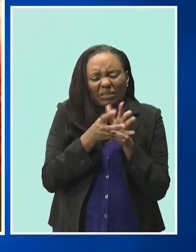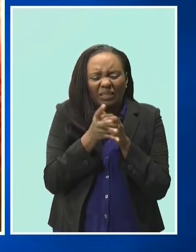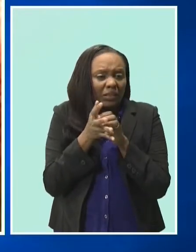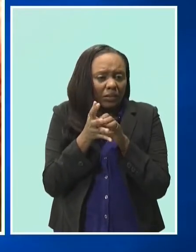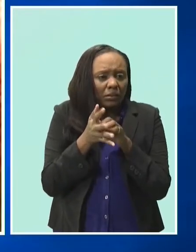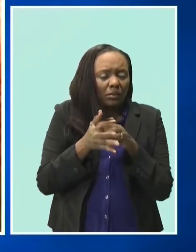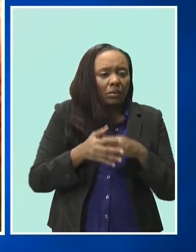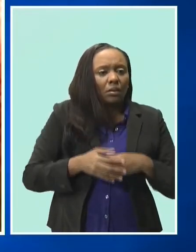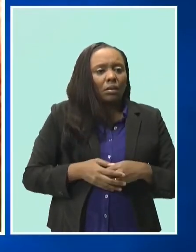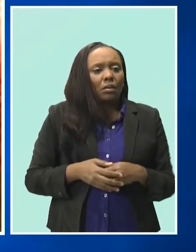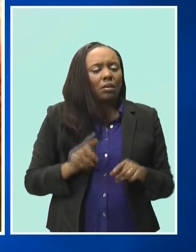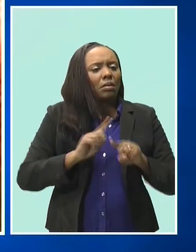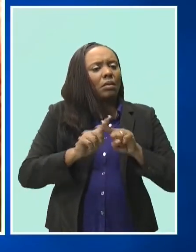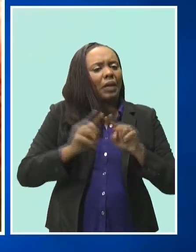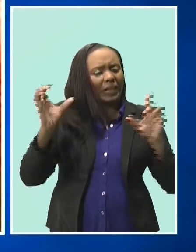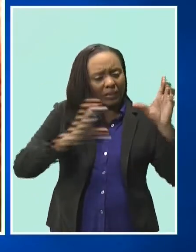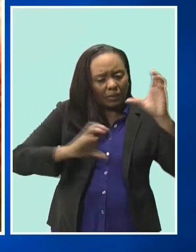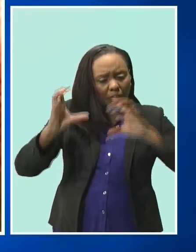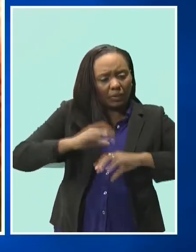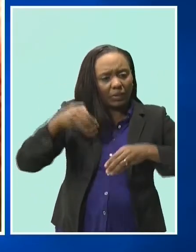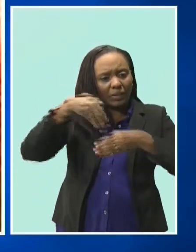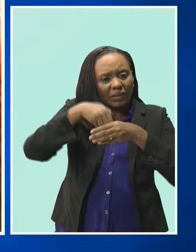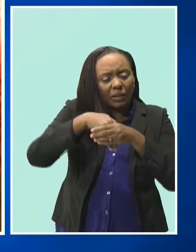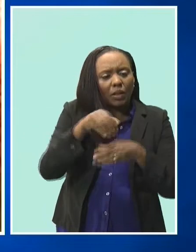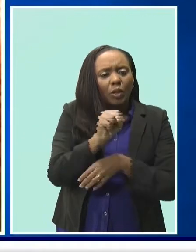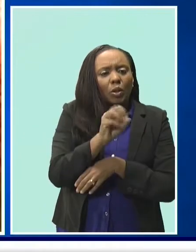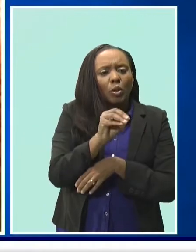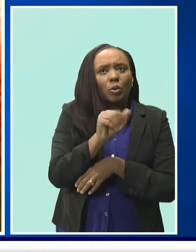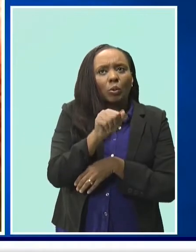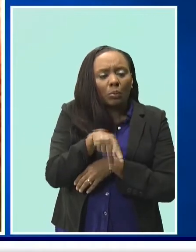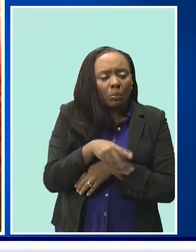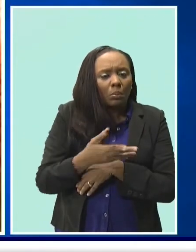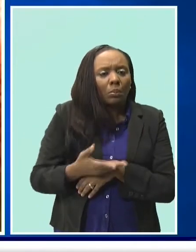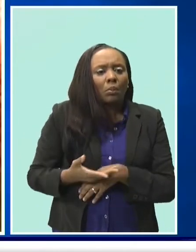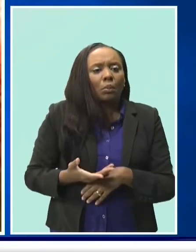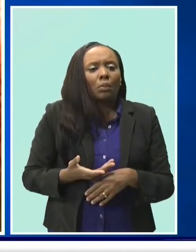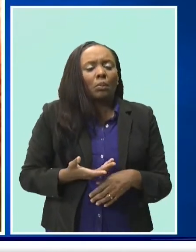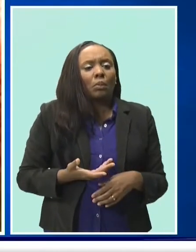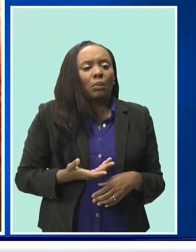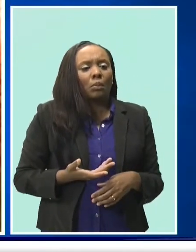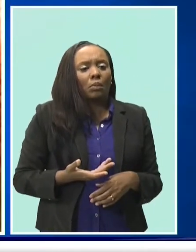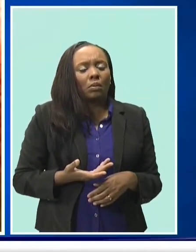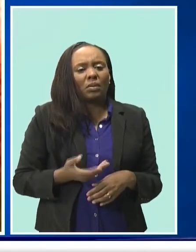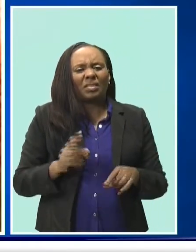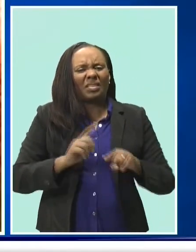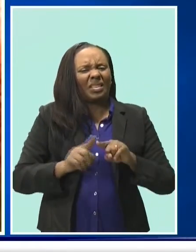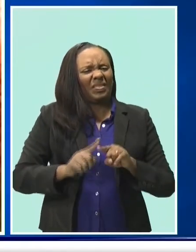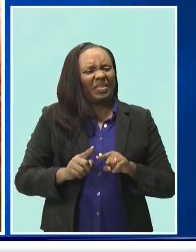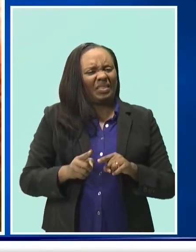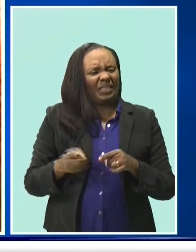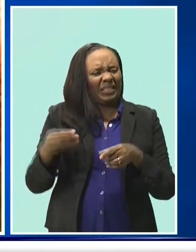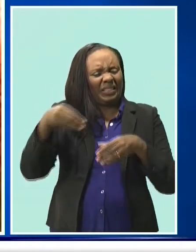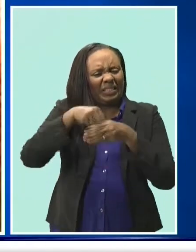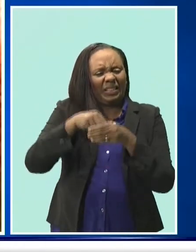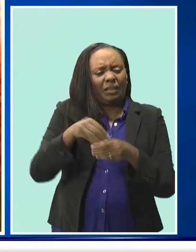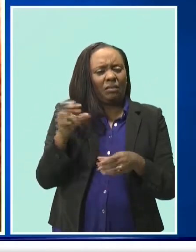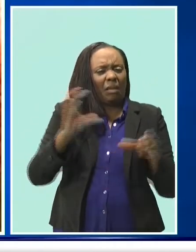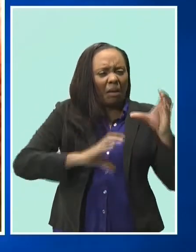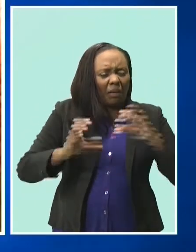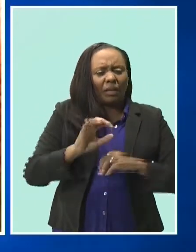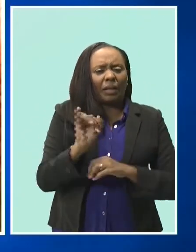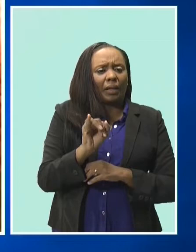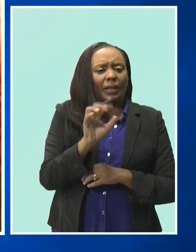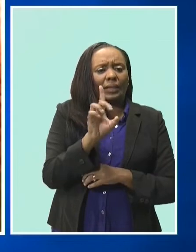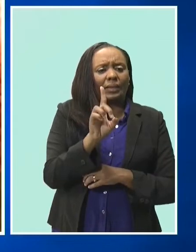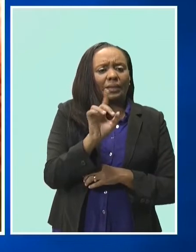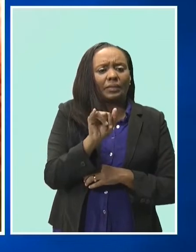are in soaps, they can be fragrances, you can also have dyes and also other chemicals. These can